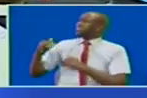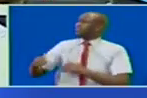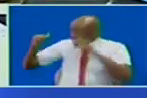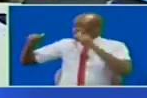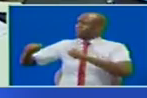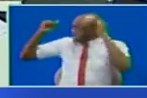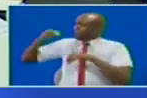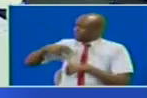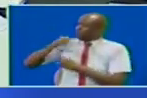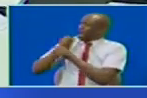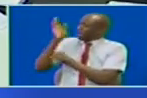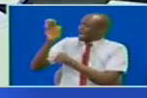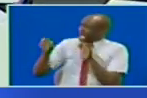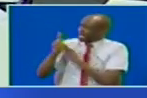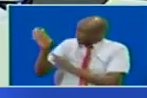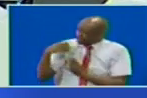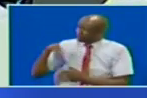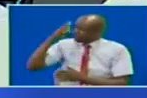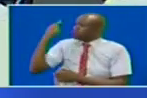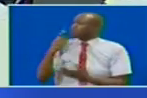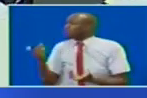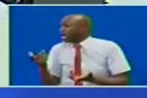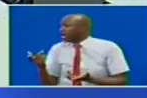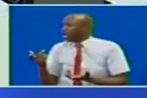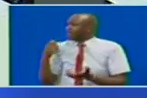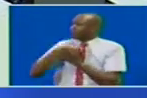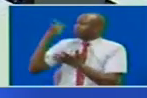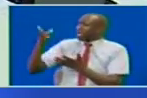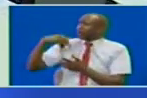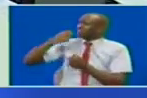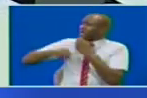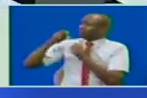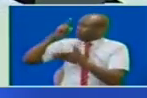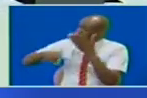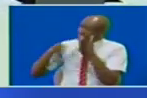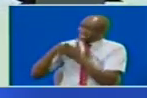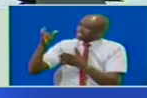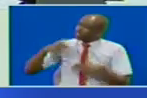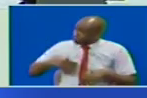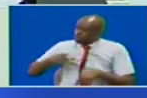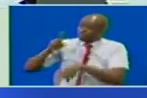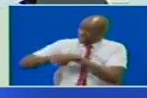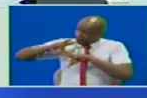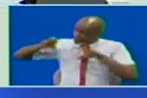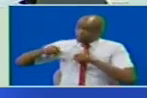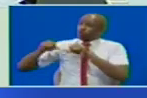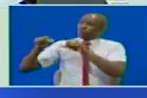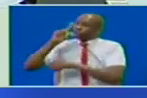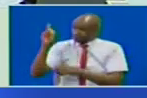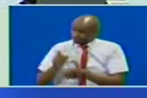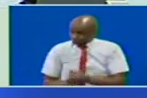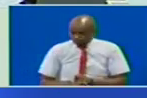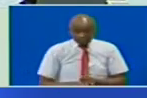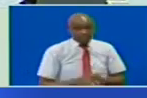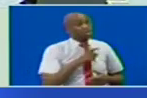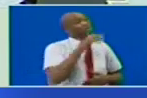said to be behind this. Do you know who they are and what action have you taken against them, even with this investigation still ongoing? Well, I sought